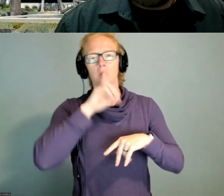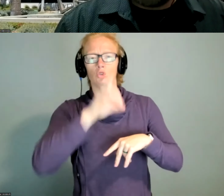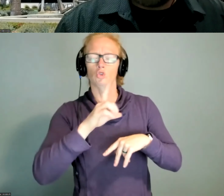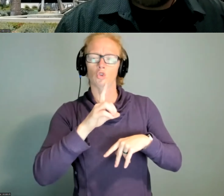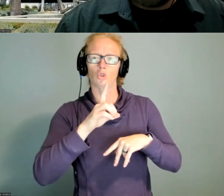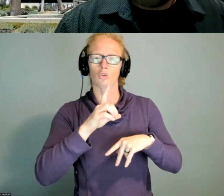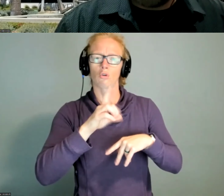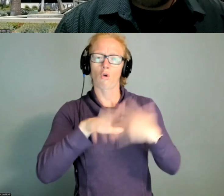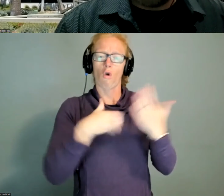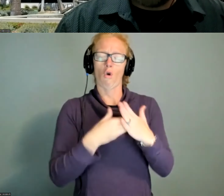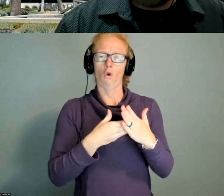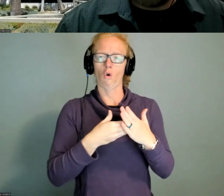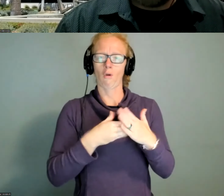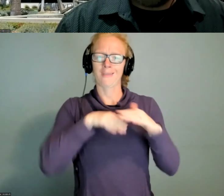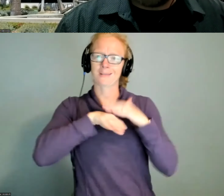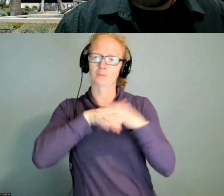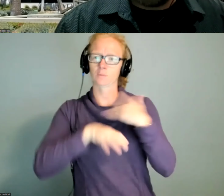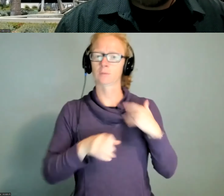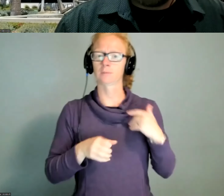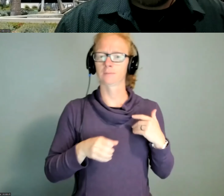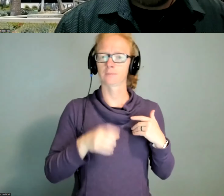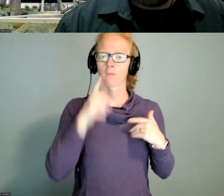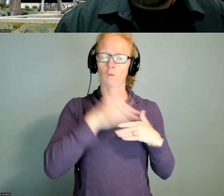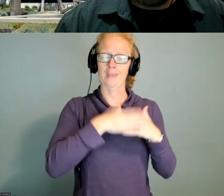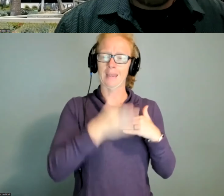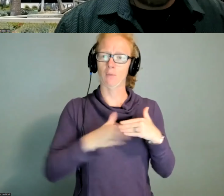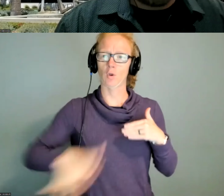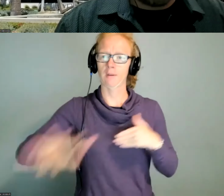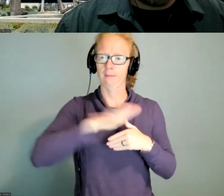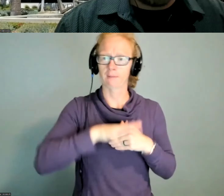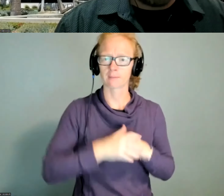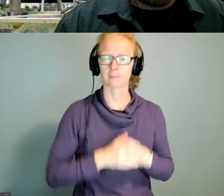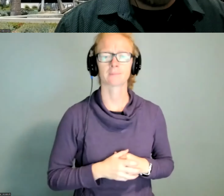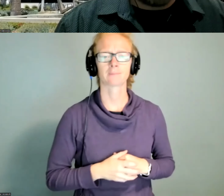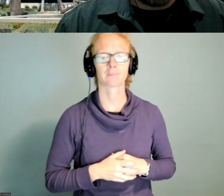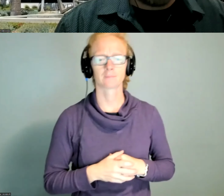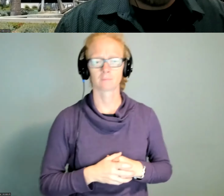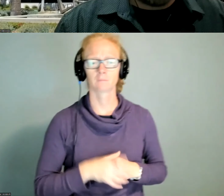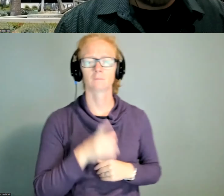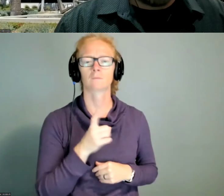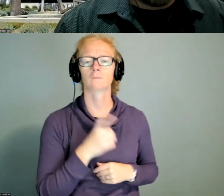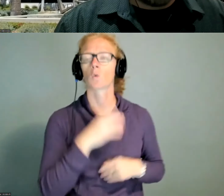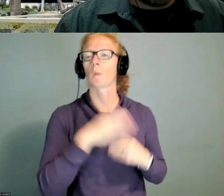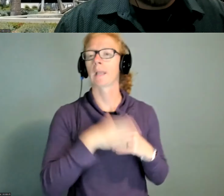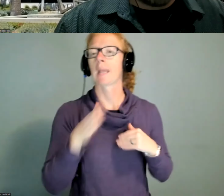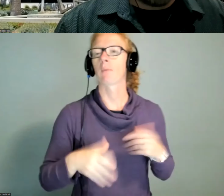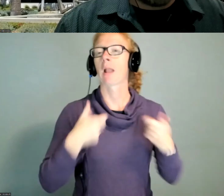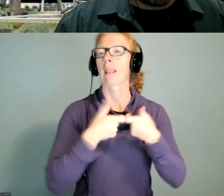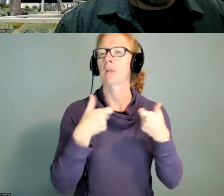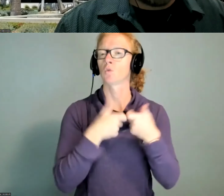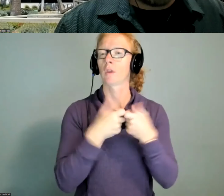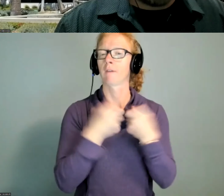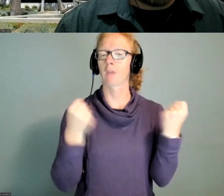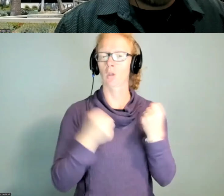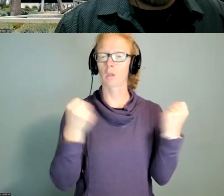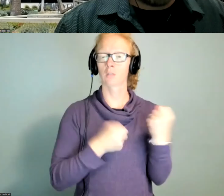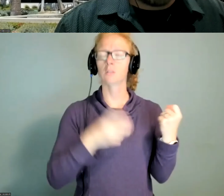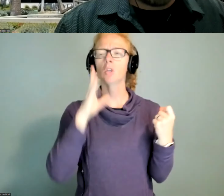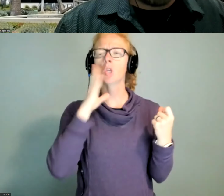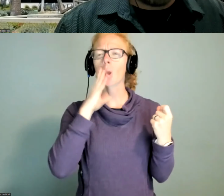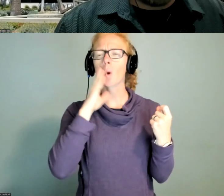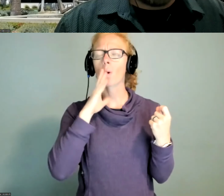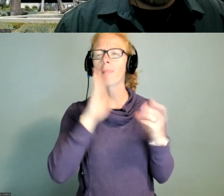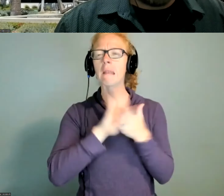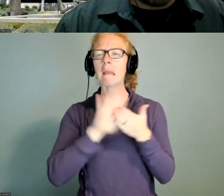the accessories on these neighborhood vehicles. We actually had a pilot with neighborhood electric vehicles, which are the nicer golf cart kind